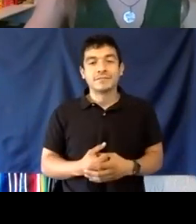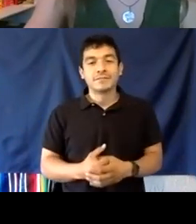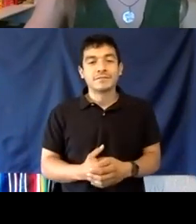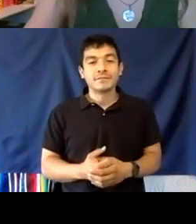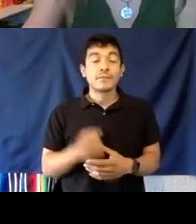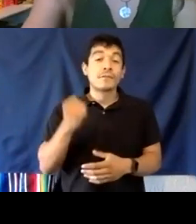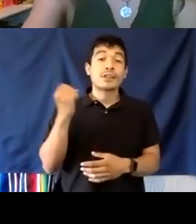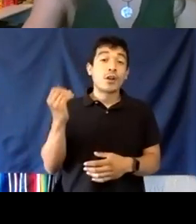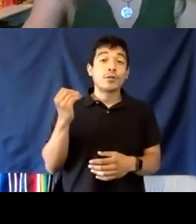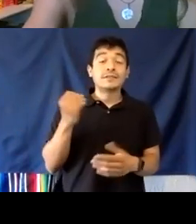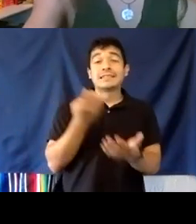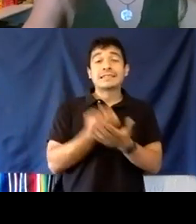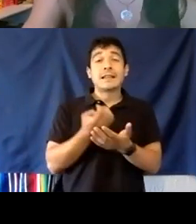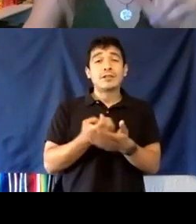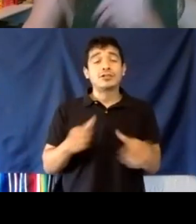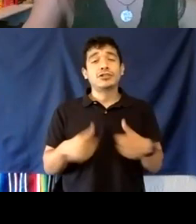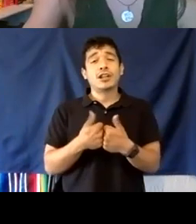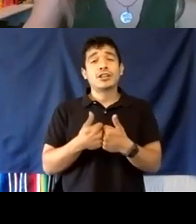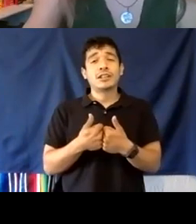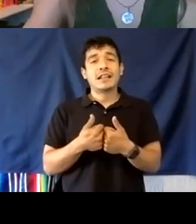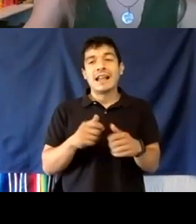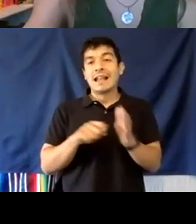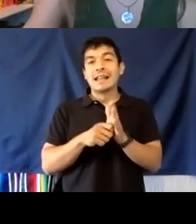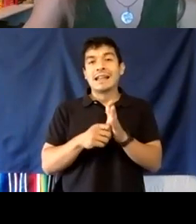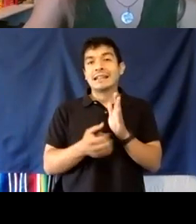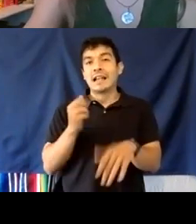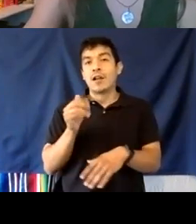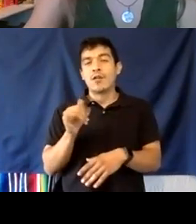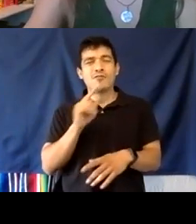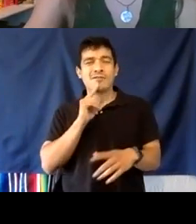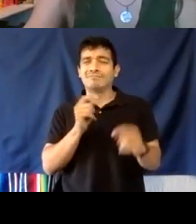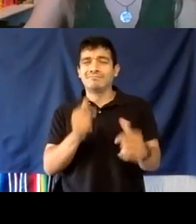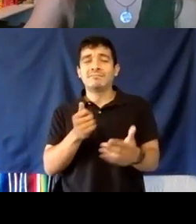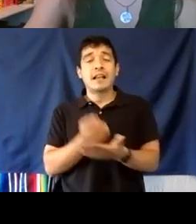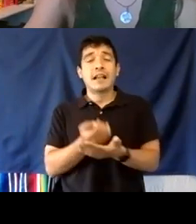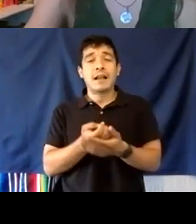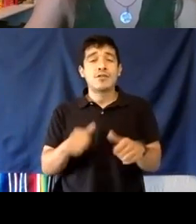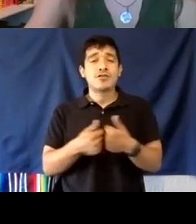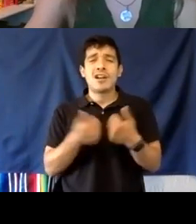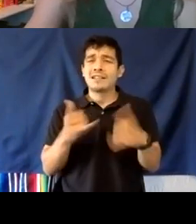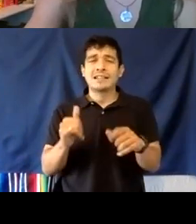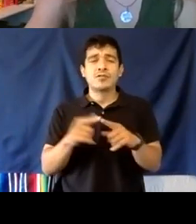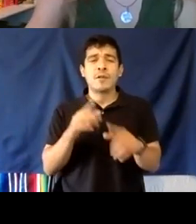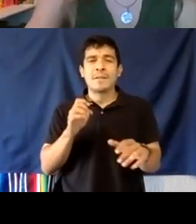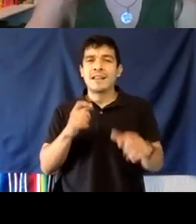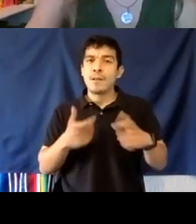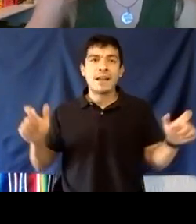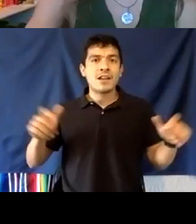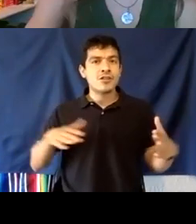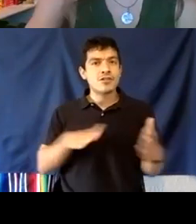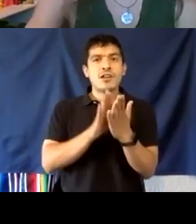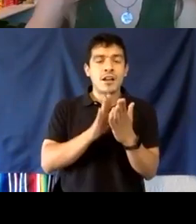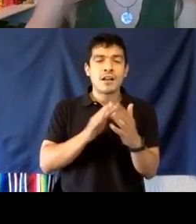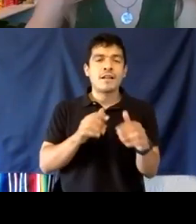So economic challenges, key takeaways really, really briefly. Economic challenges continue to be the greatest challenges facing the